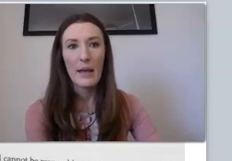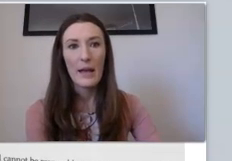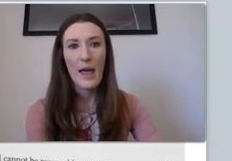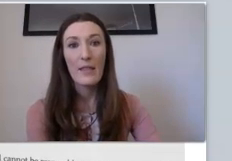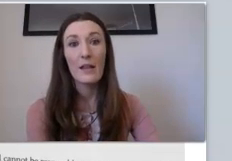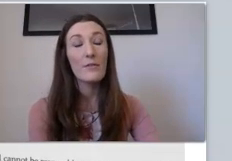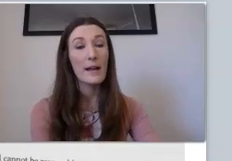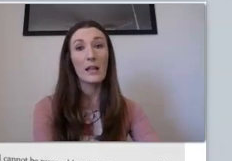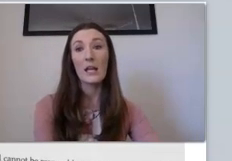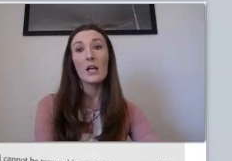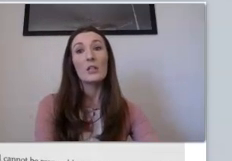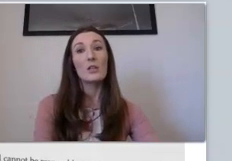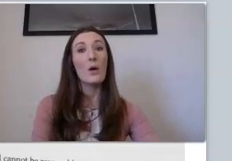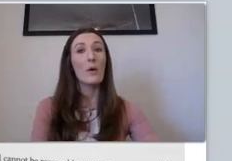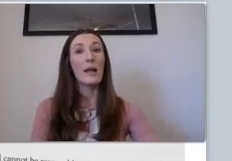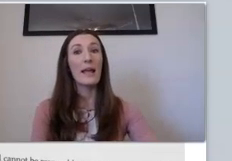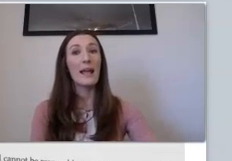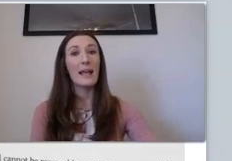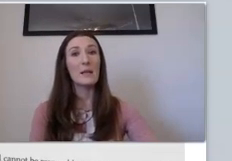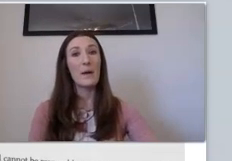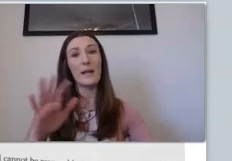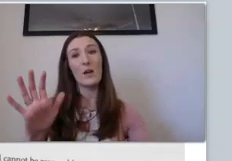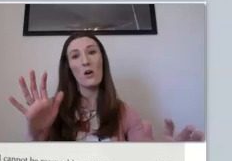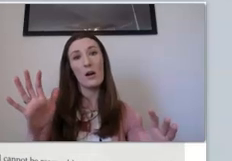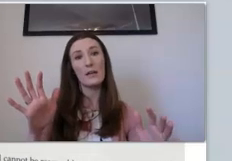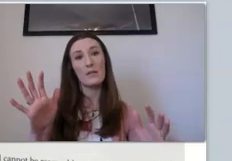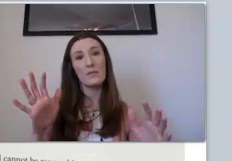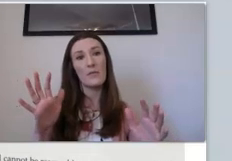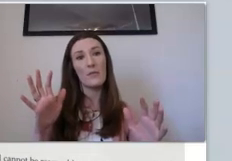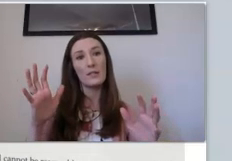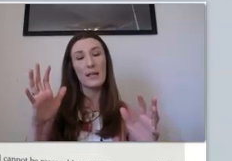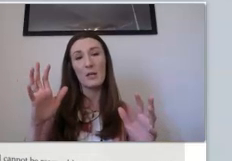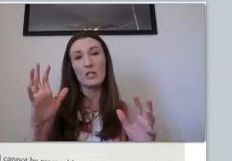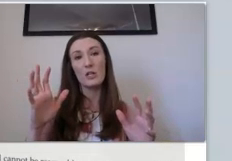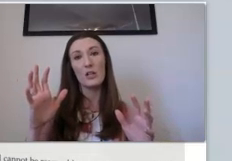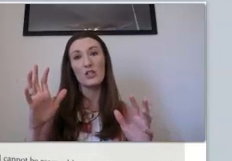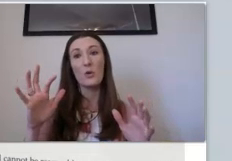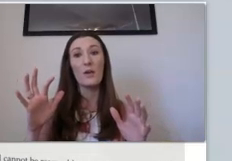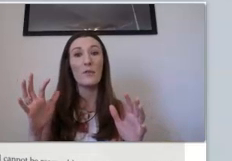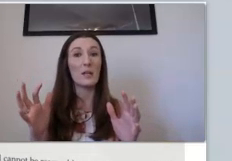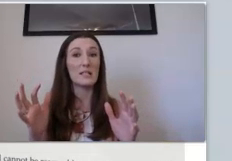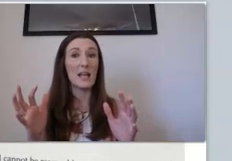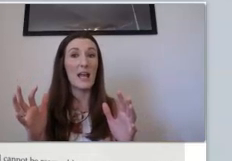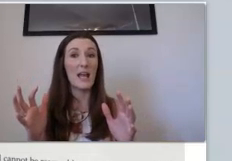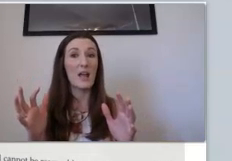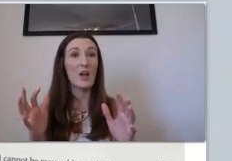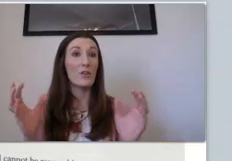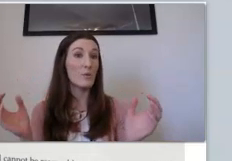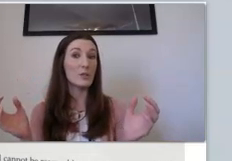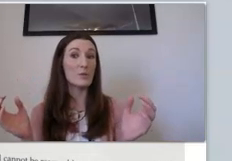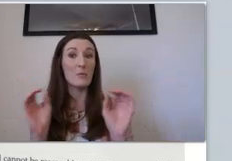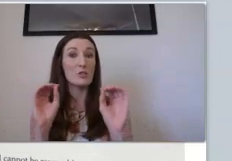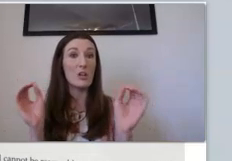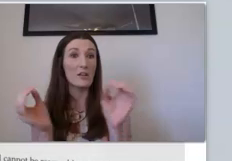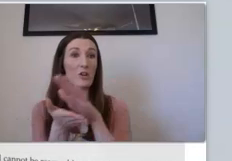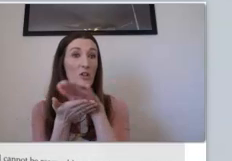And then finally, so depending on the damage, so if you can say there was